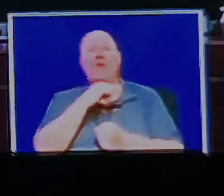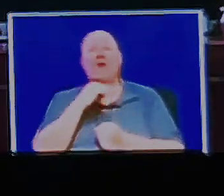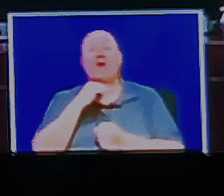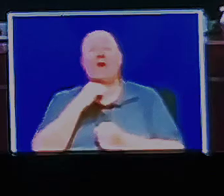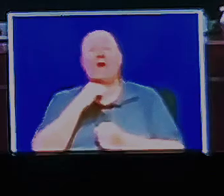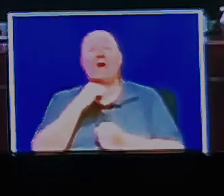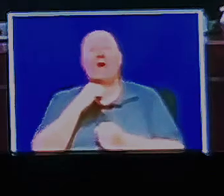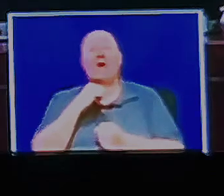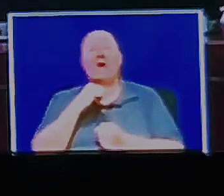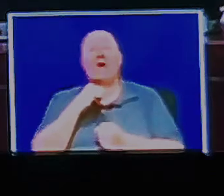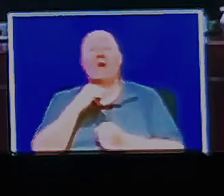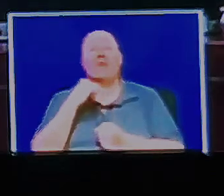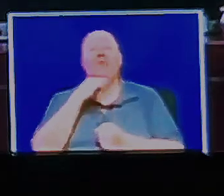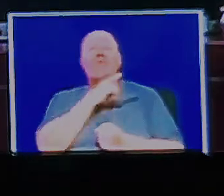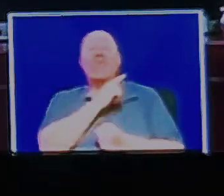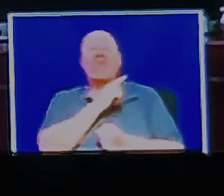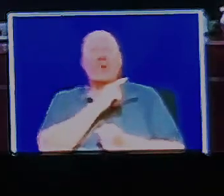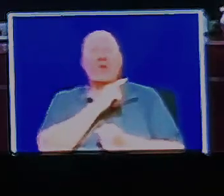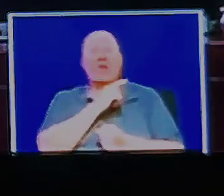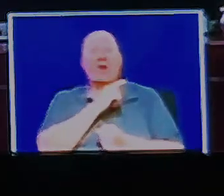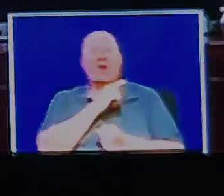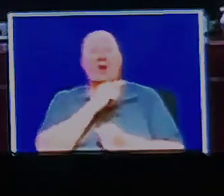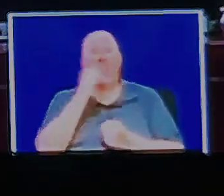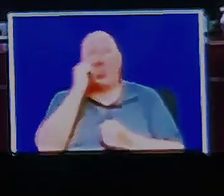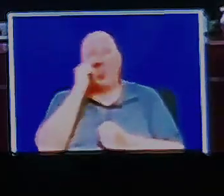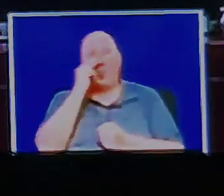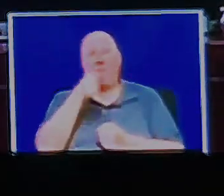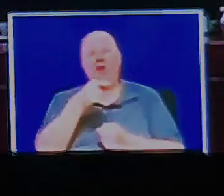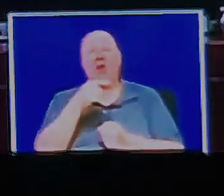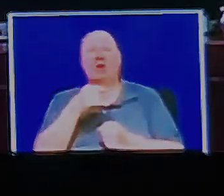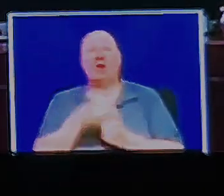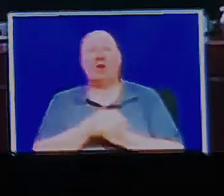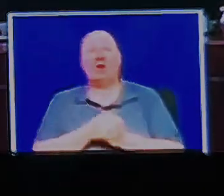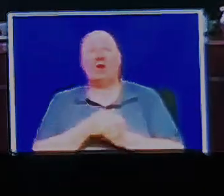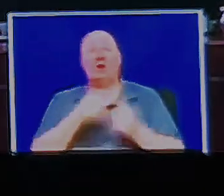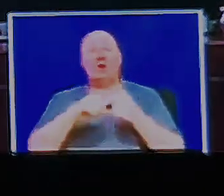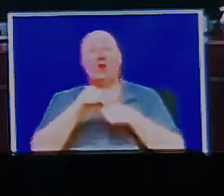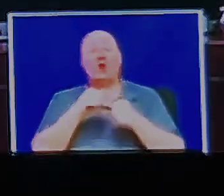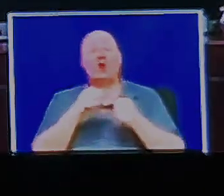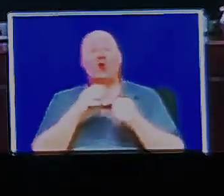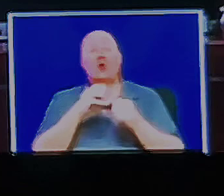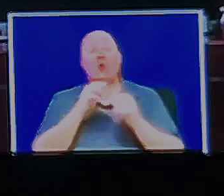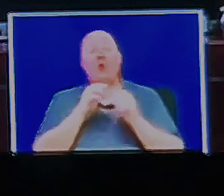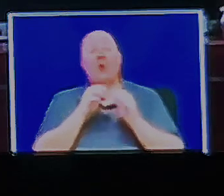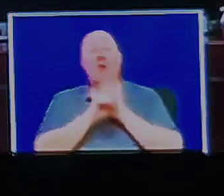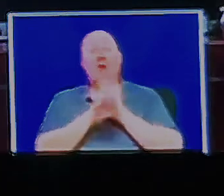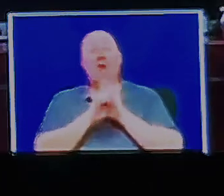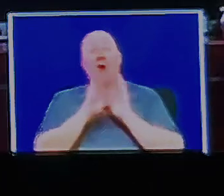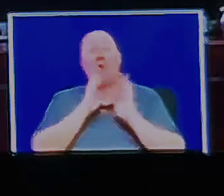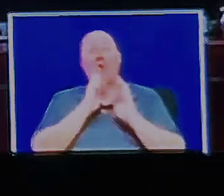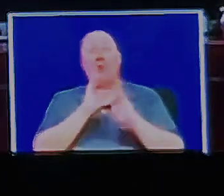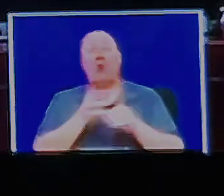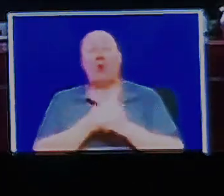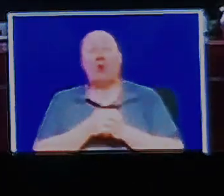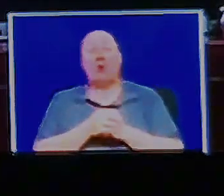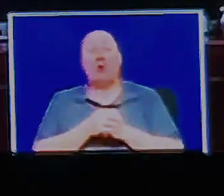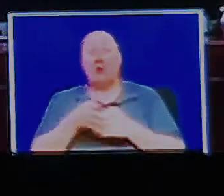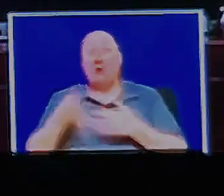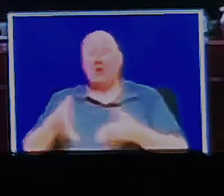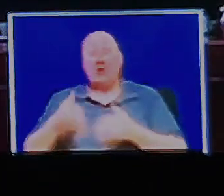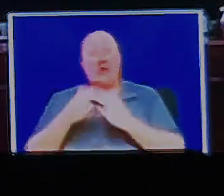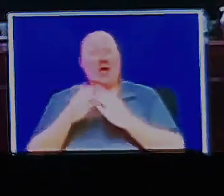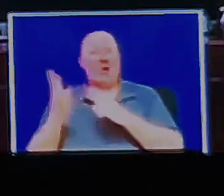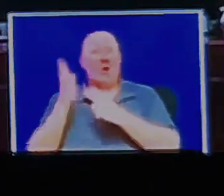social media reports. And for such to be reported in this house as though it is factual